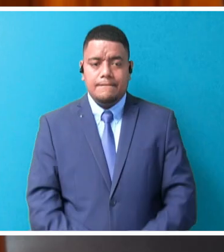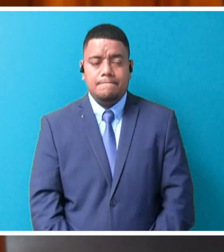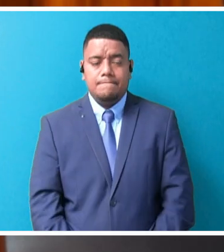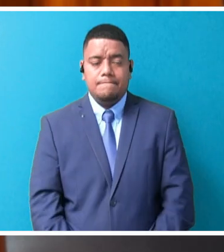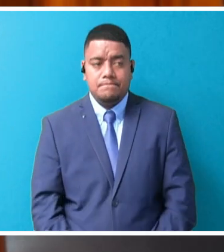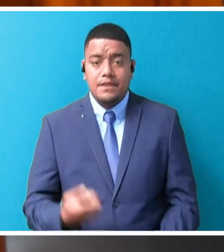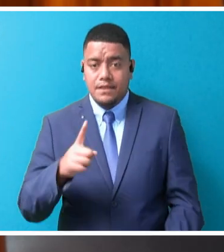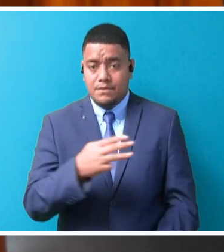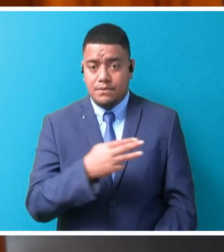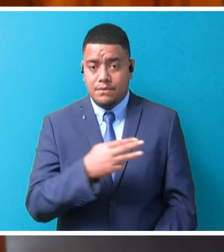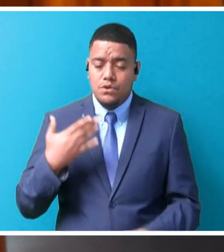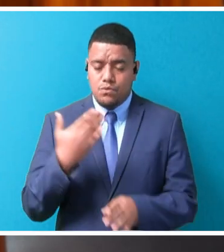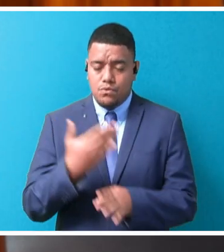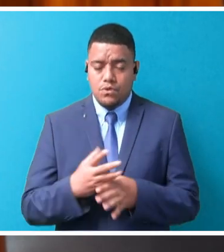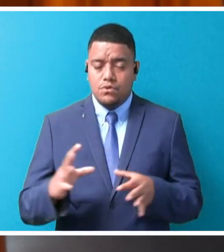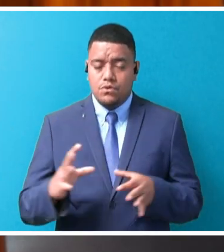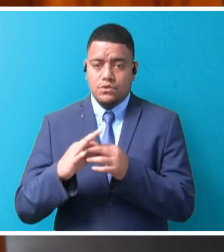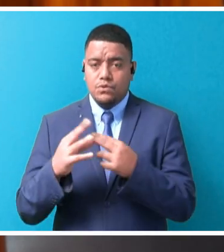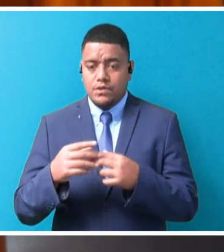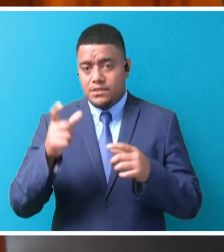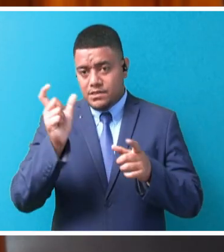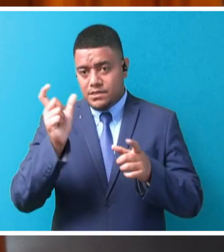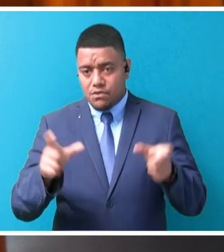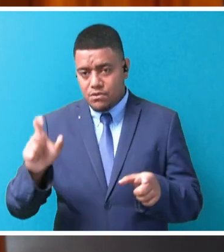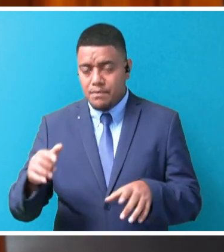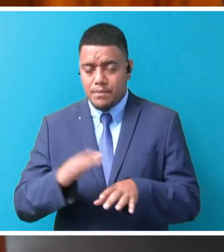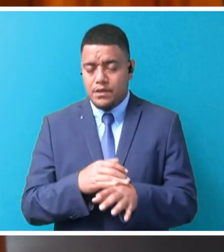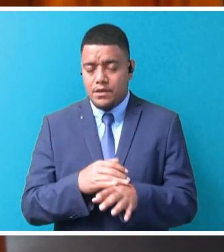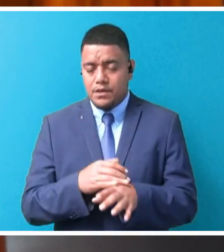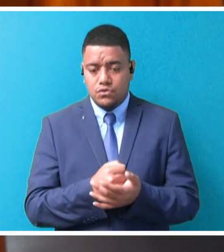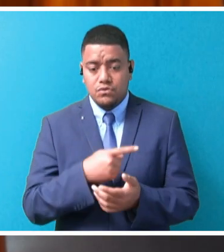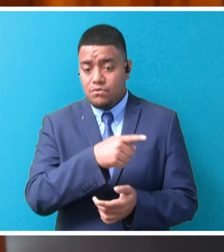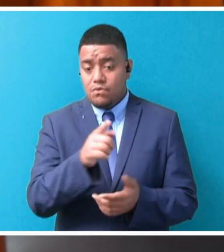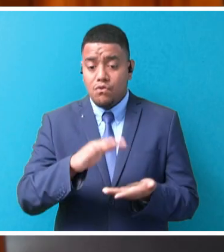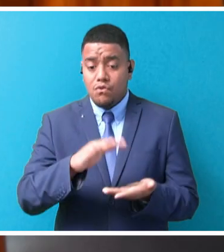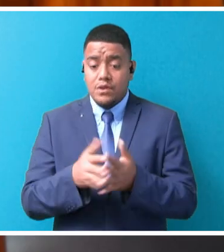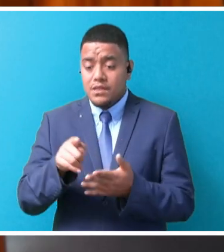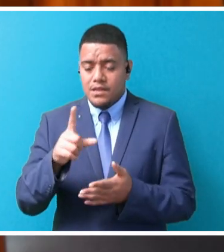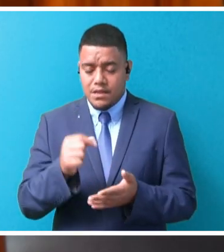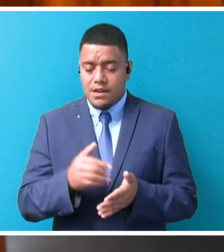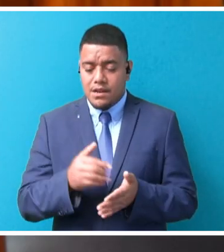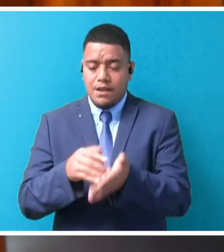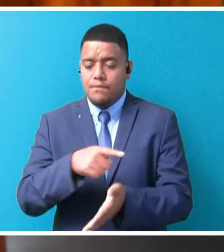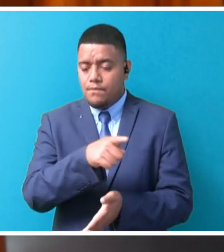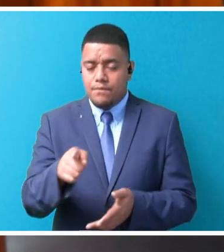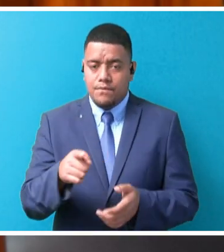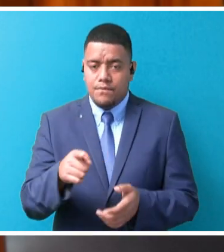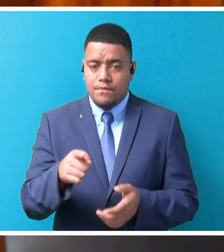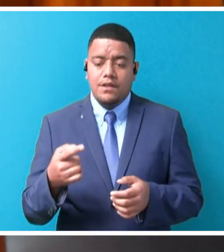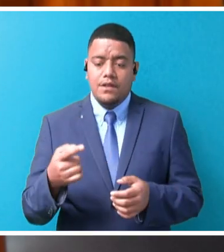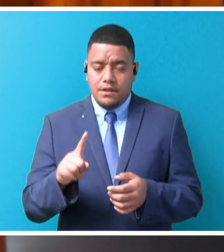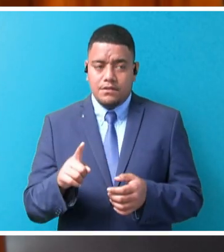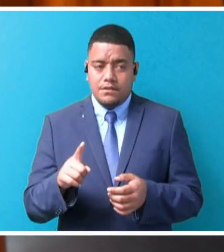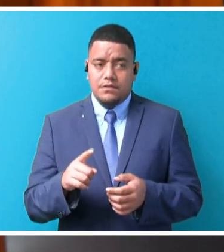And the Ministry is working closely with stakeholders to ensure that affected communities are assisted with relief and